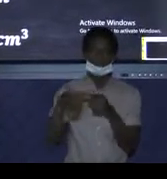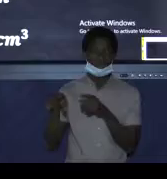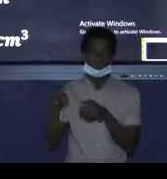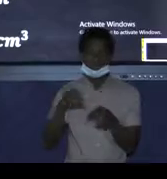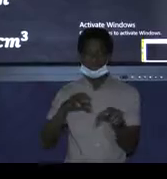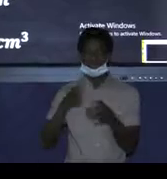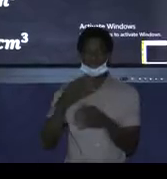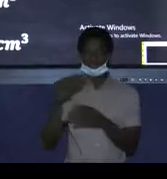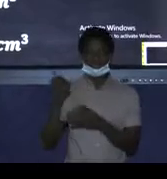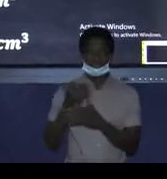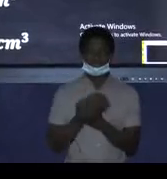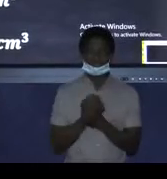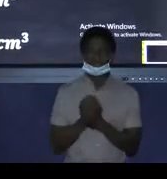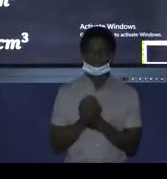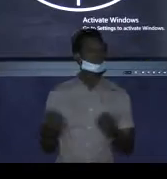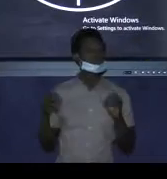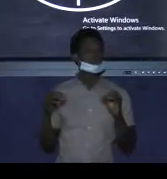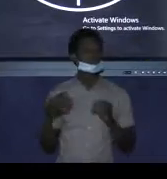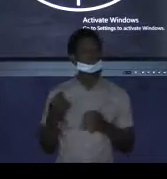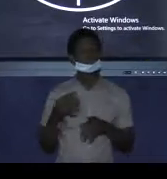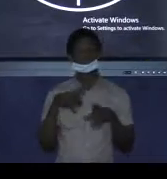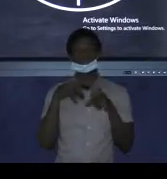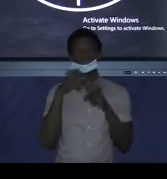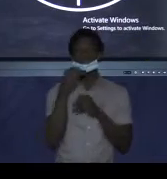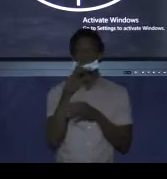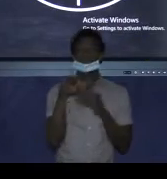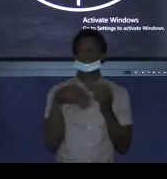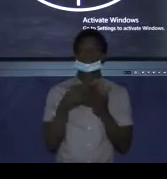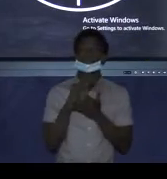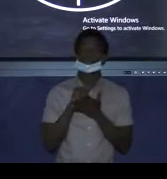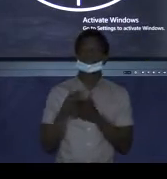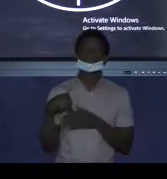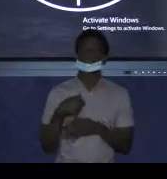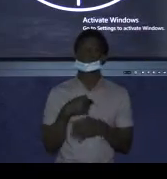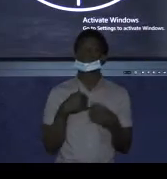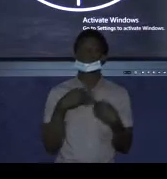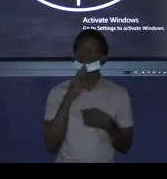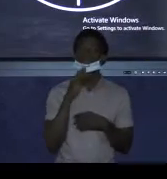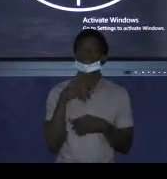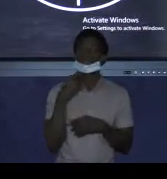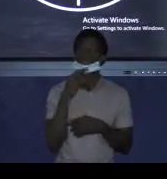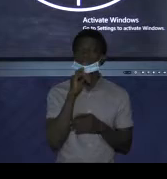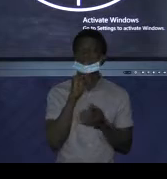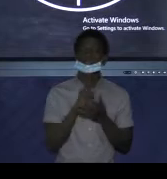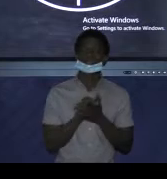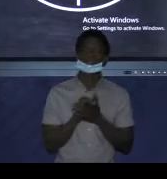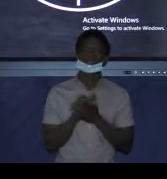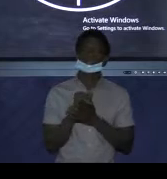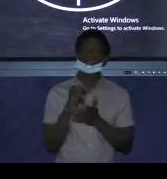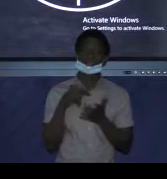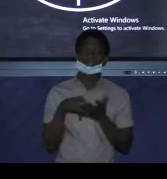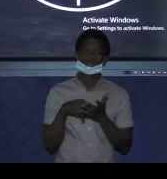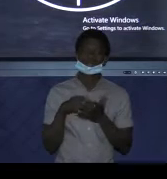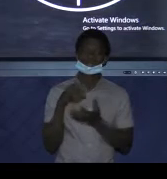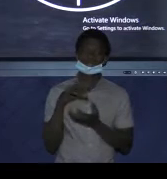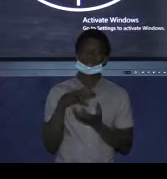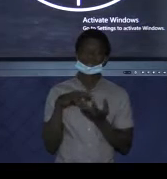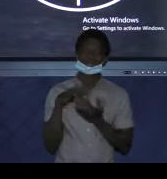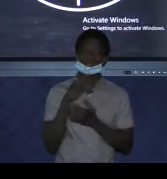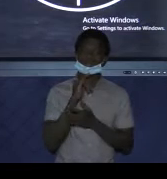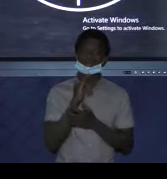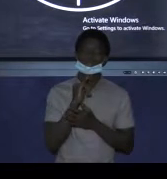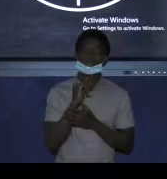to perform better. So the summary of all that we have been saying is that the